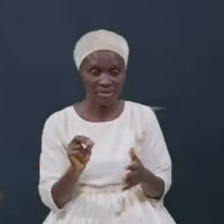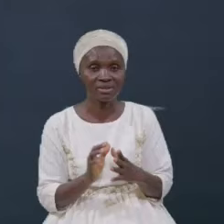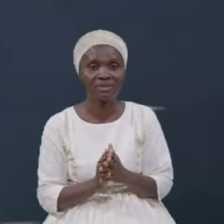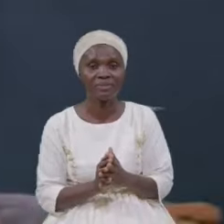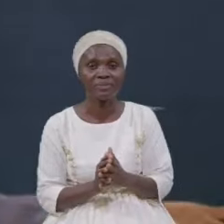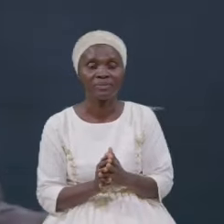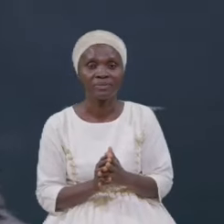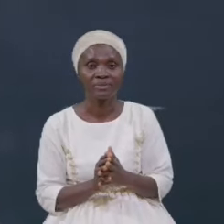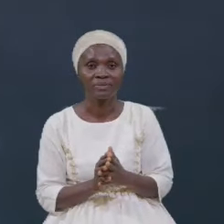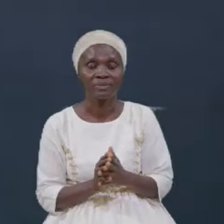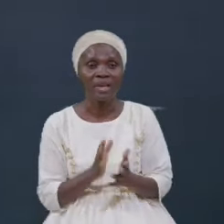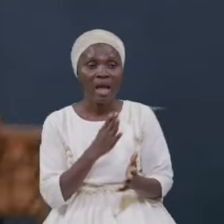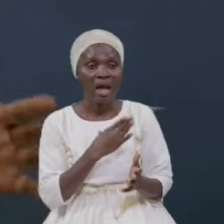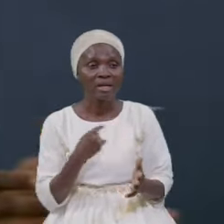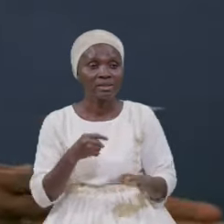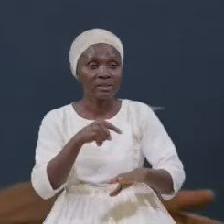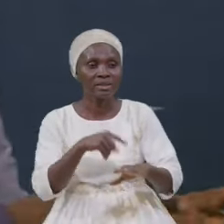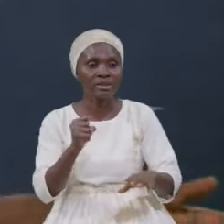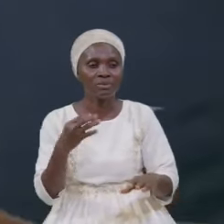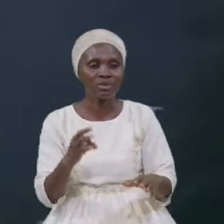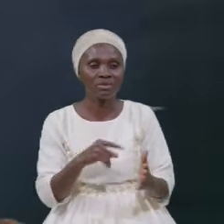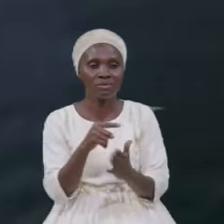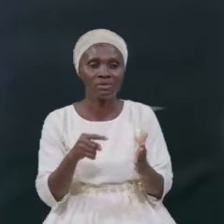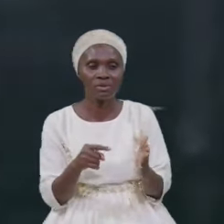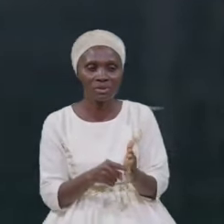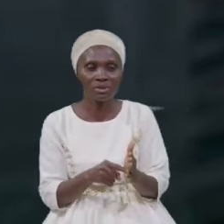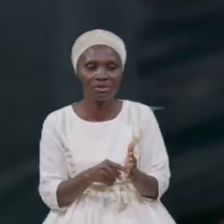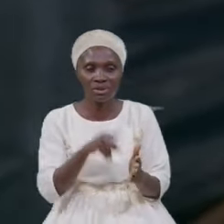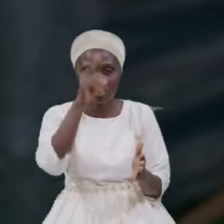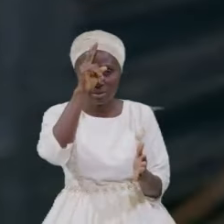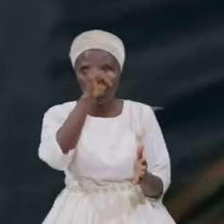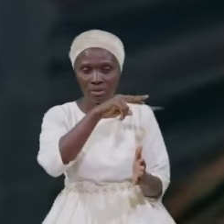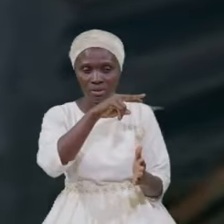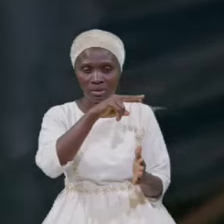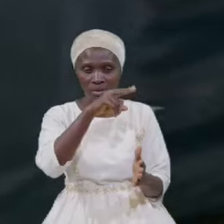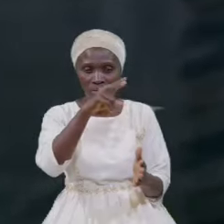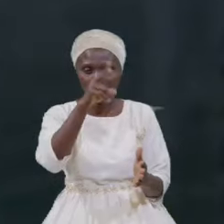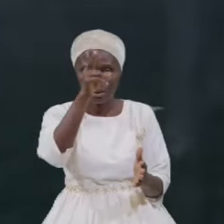this ignorance God winked at, but now commandeth